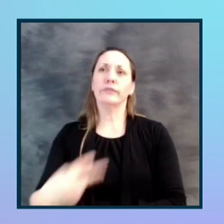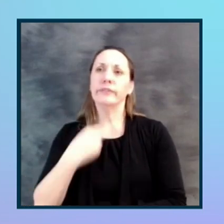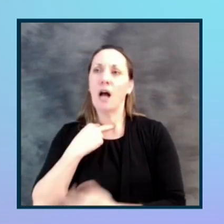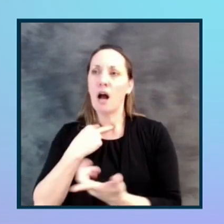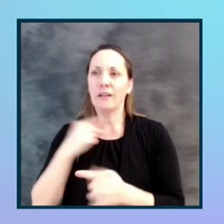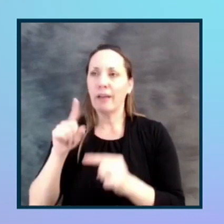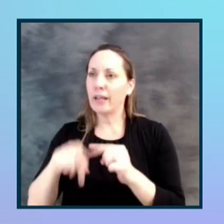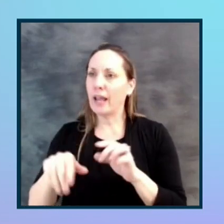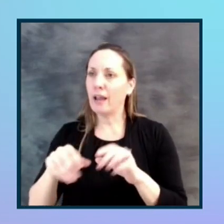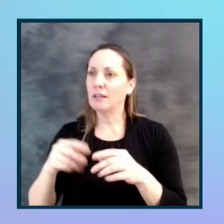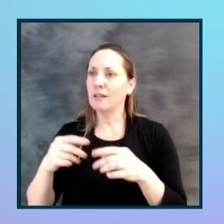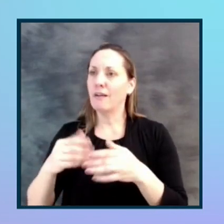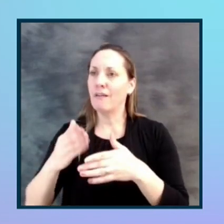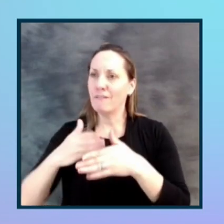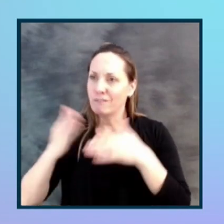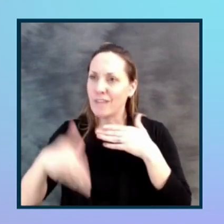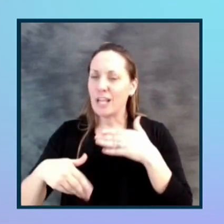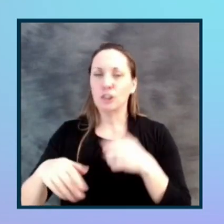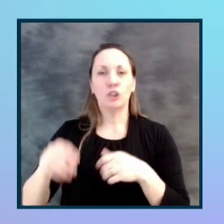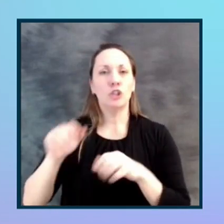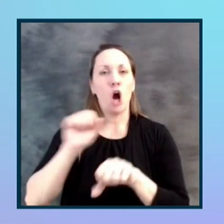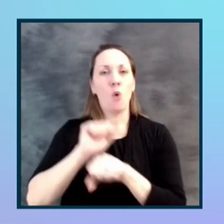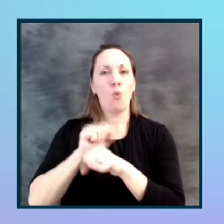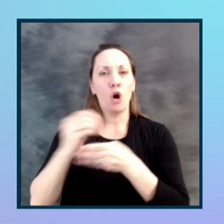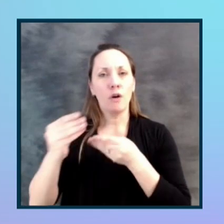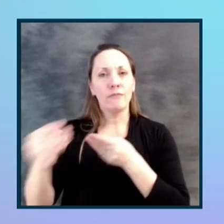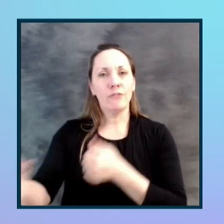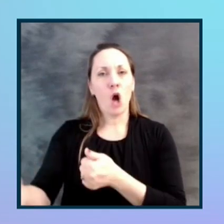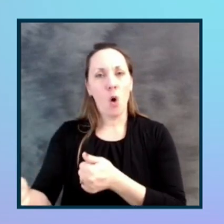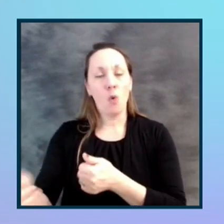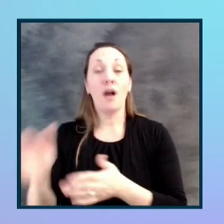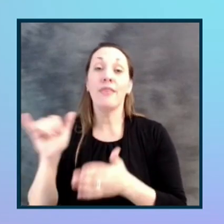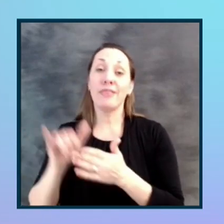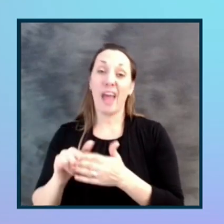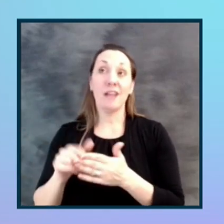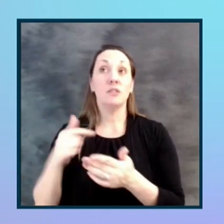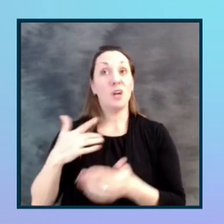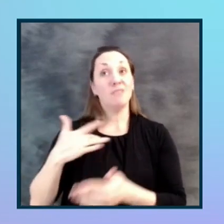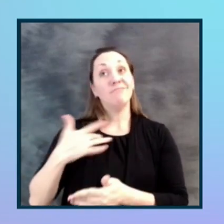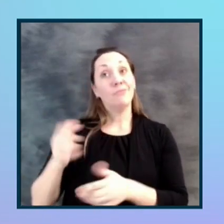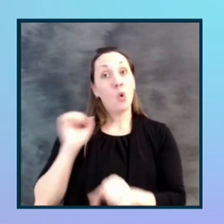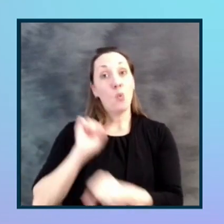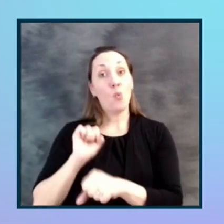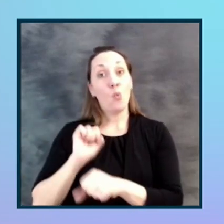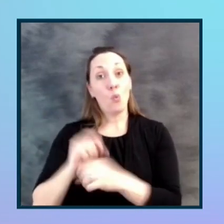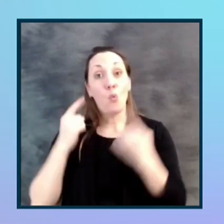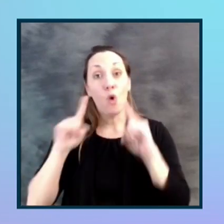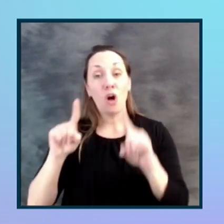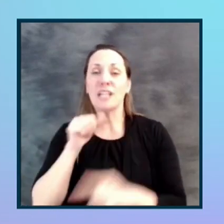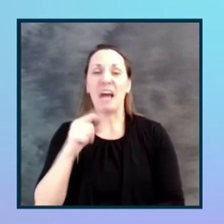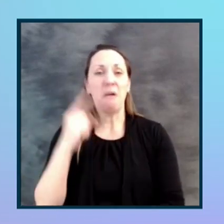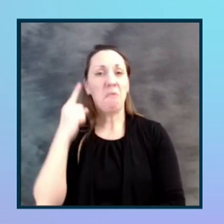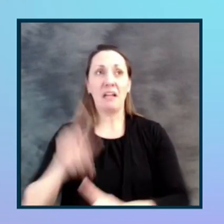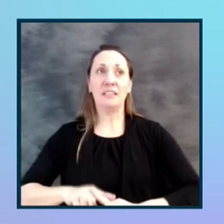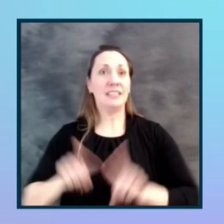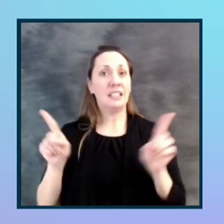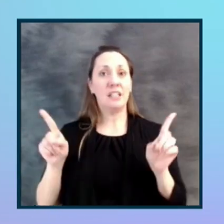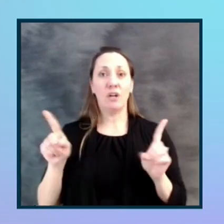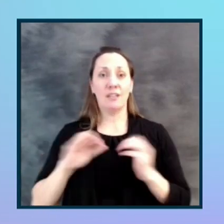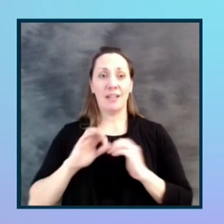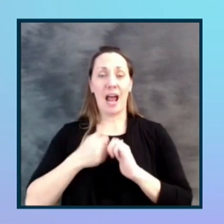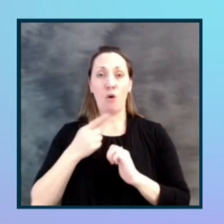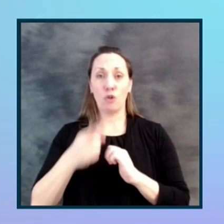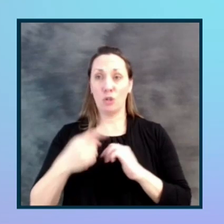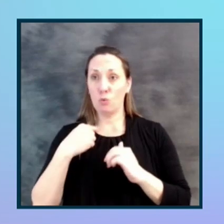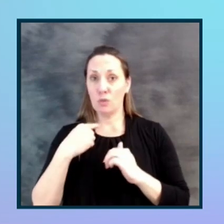a workflow. That is really the framework that works. And I don't think it's any different than how you would solve